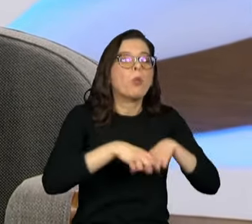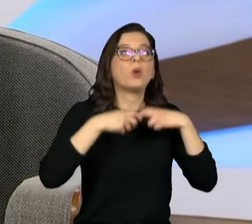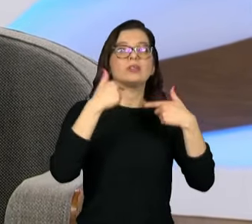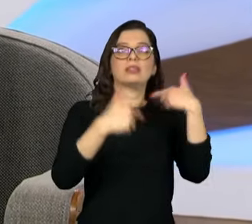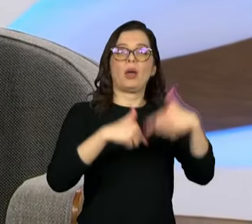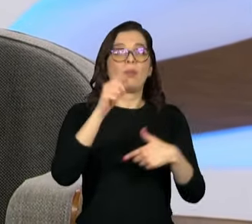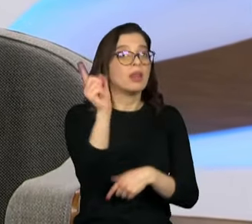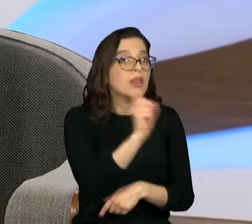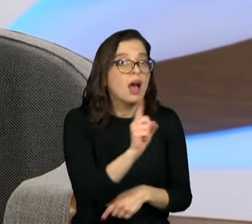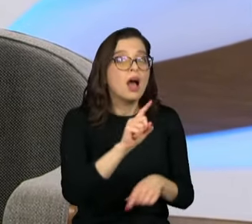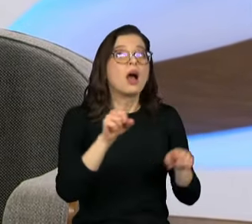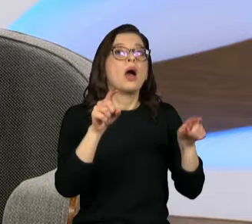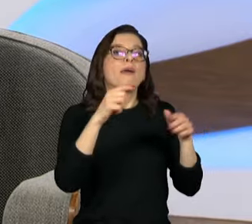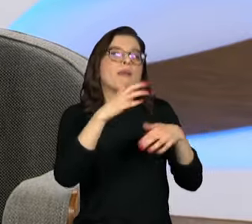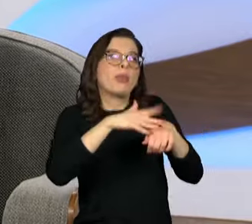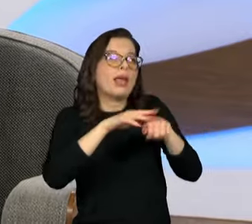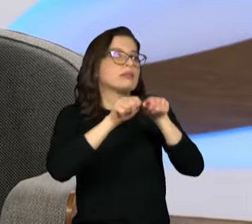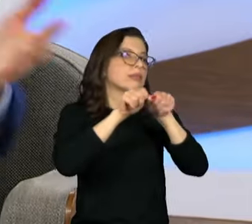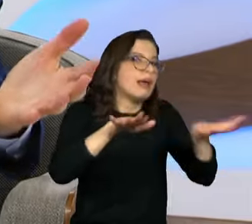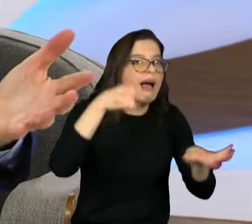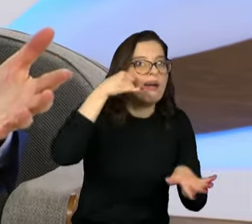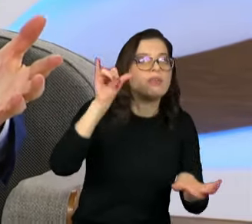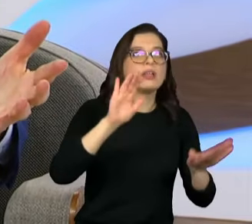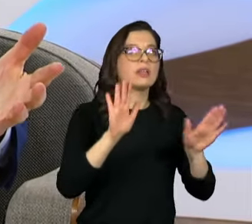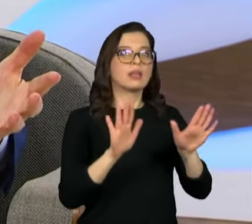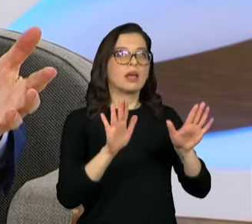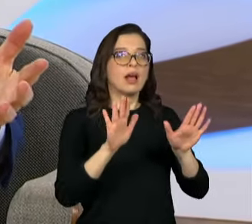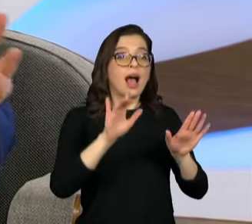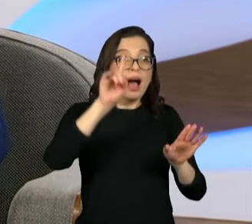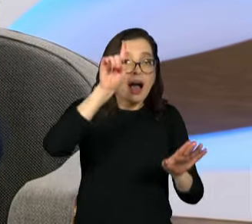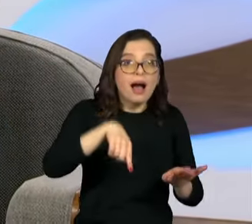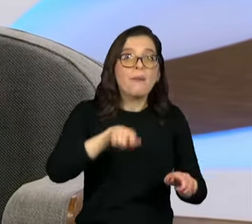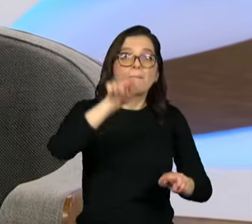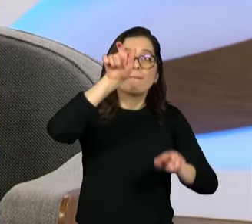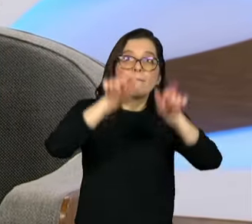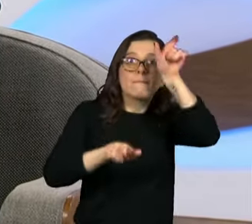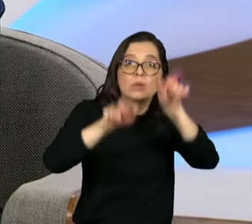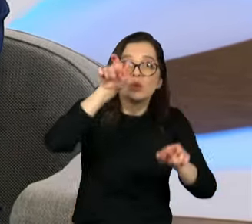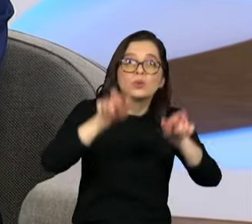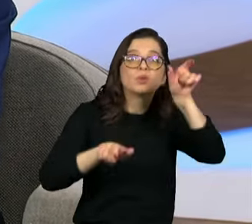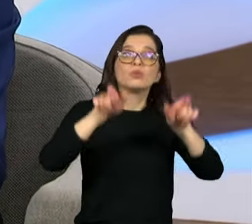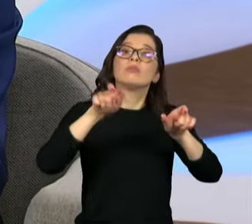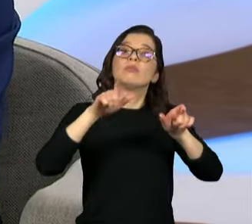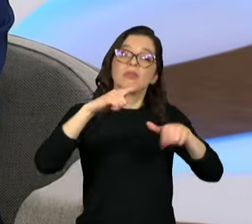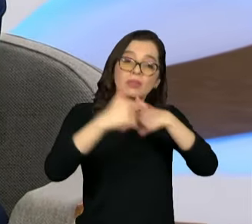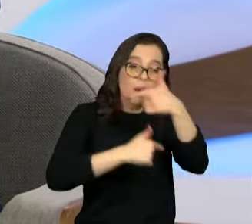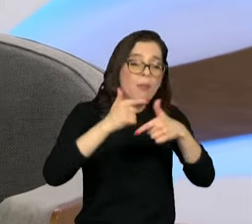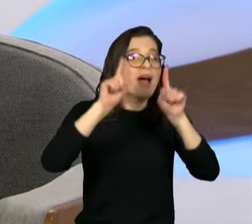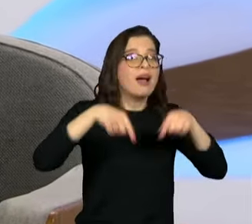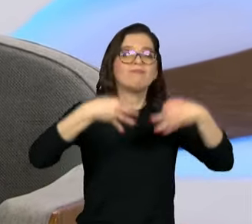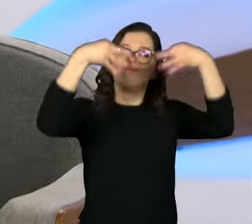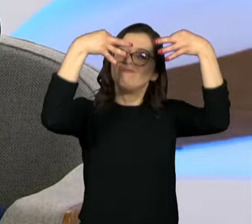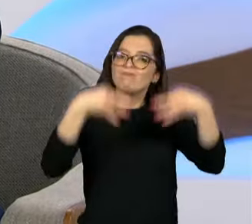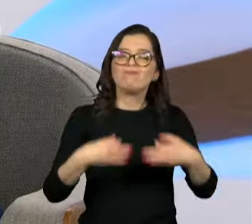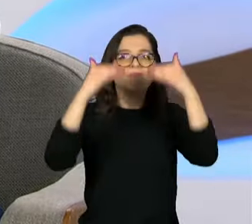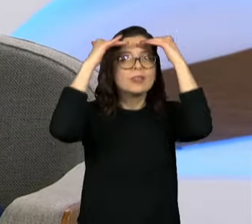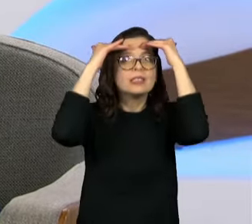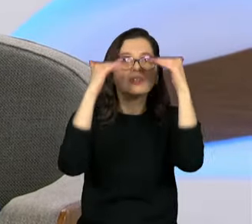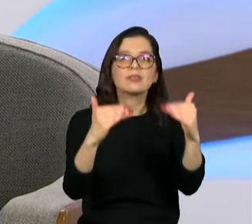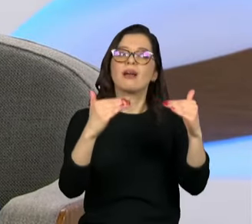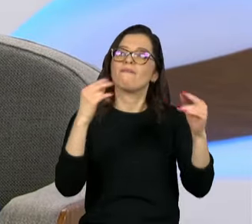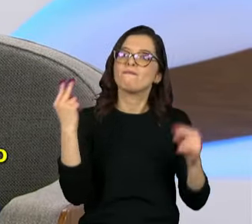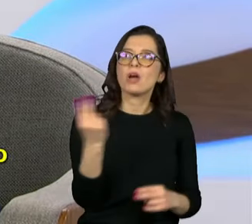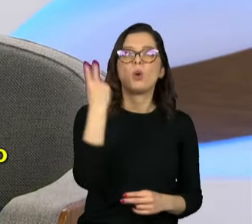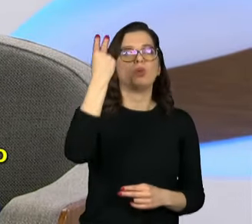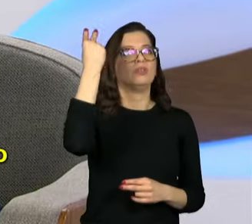if they don't do their jobs well, then disease will be rampant. And then he concluded, all labor has